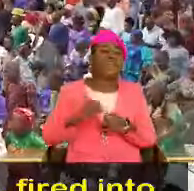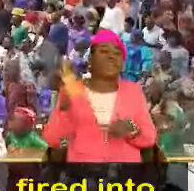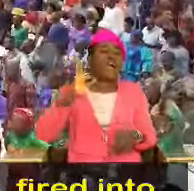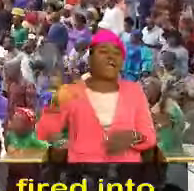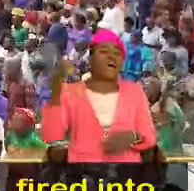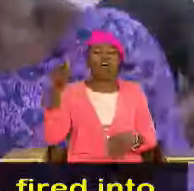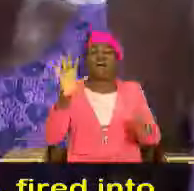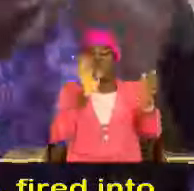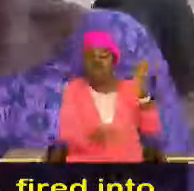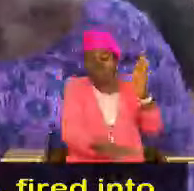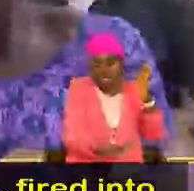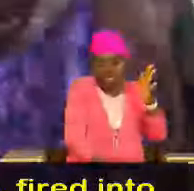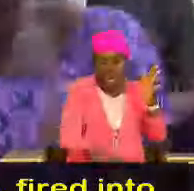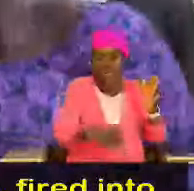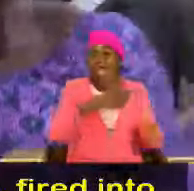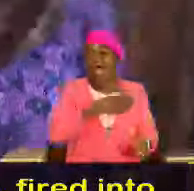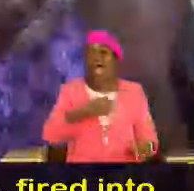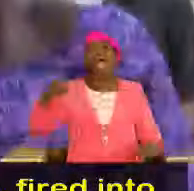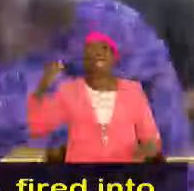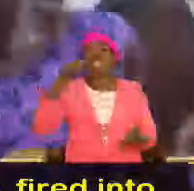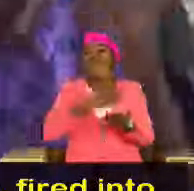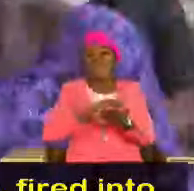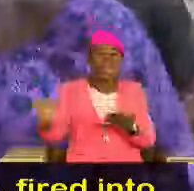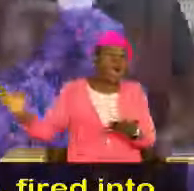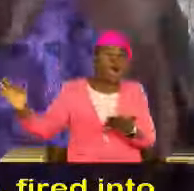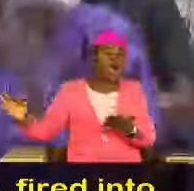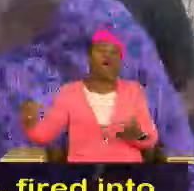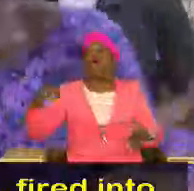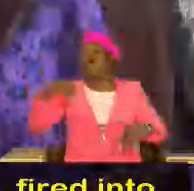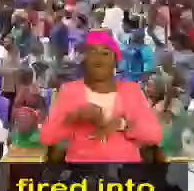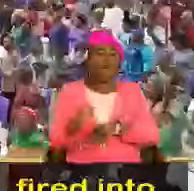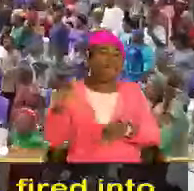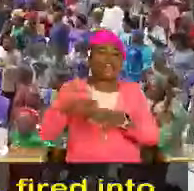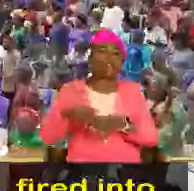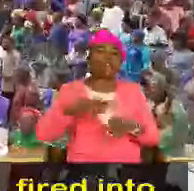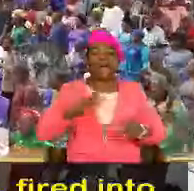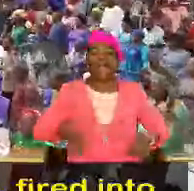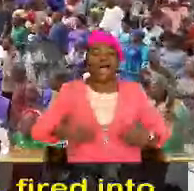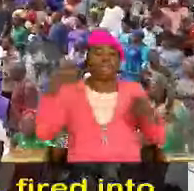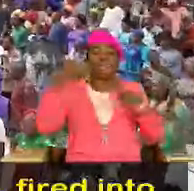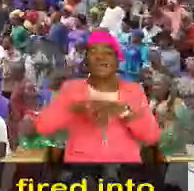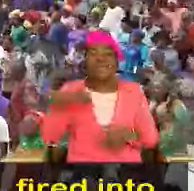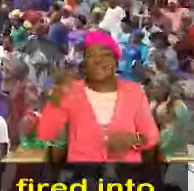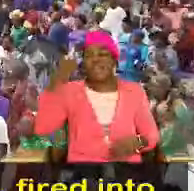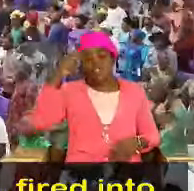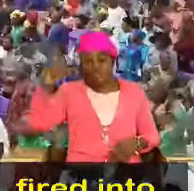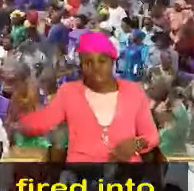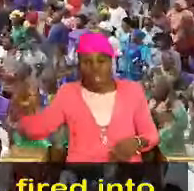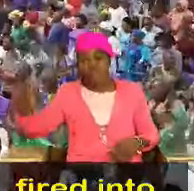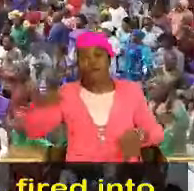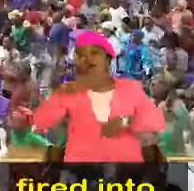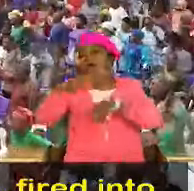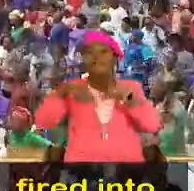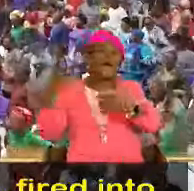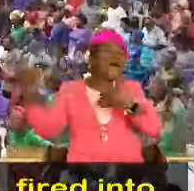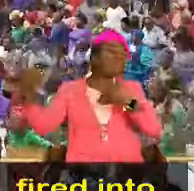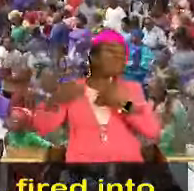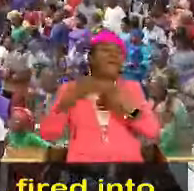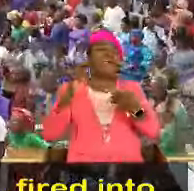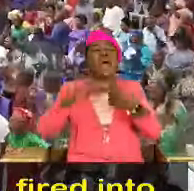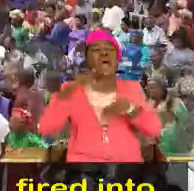demotion and failure fired into my life in the dream back fire back